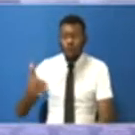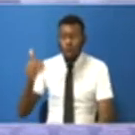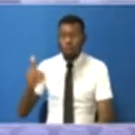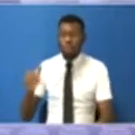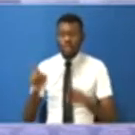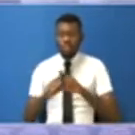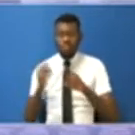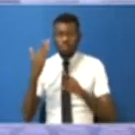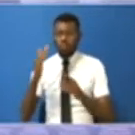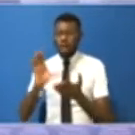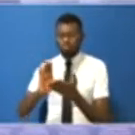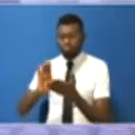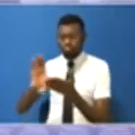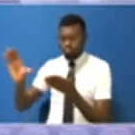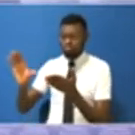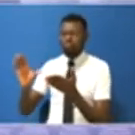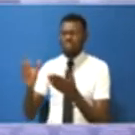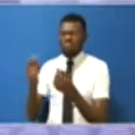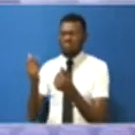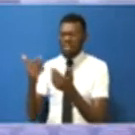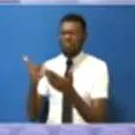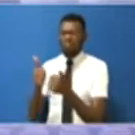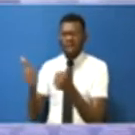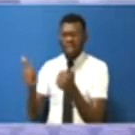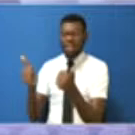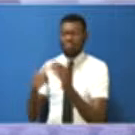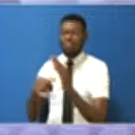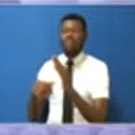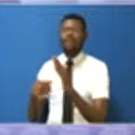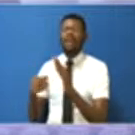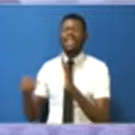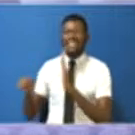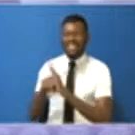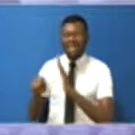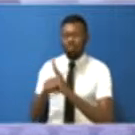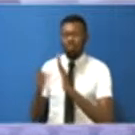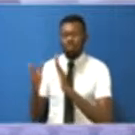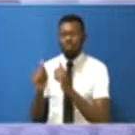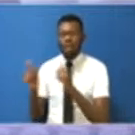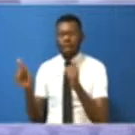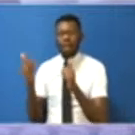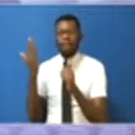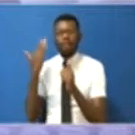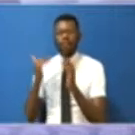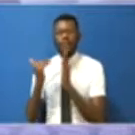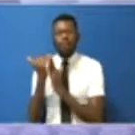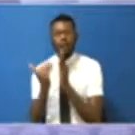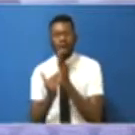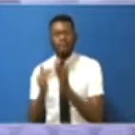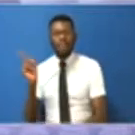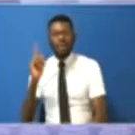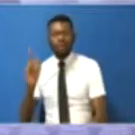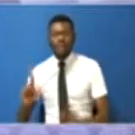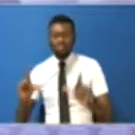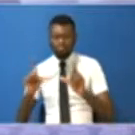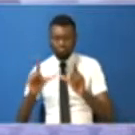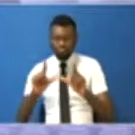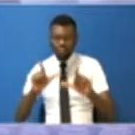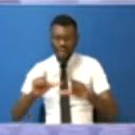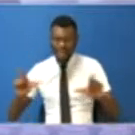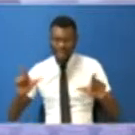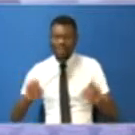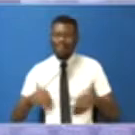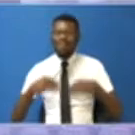remission of all statutory deductions when i was there i started the titling program for nairobi to give title deeds into